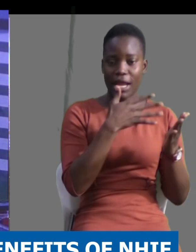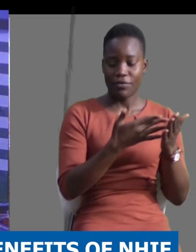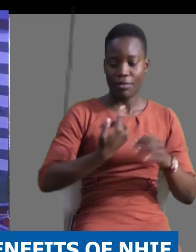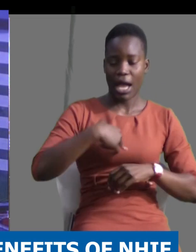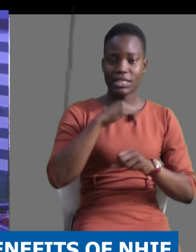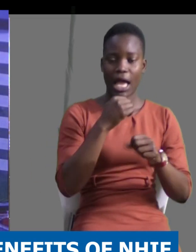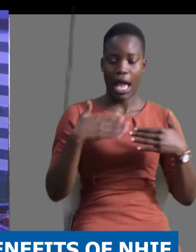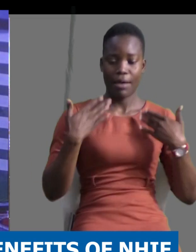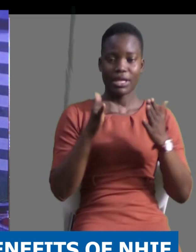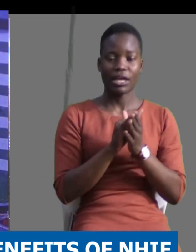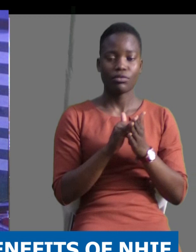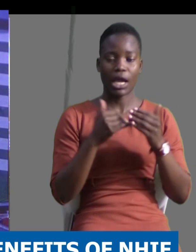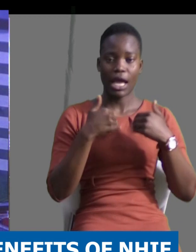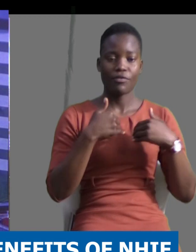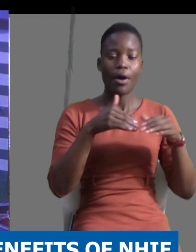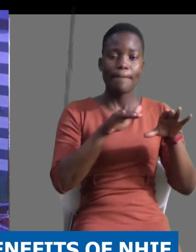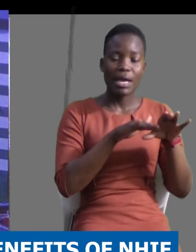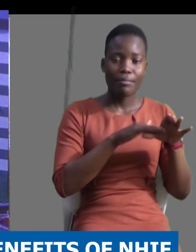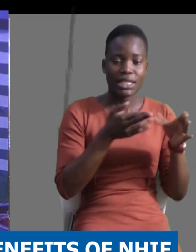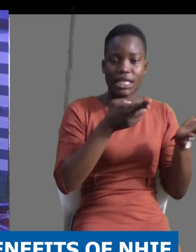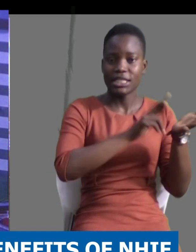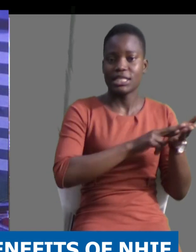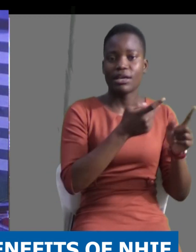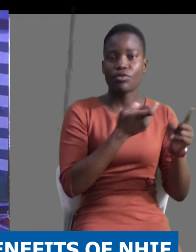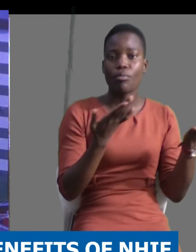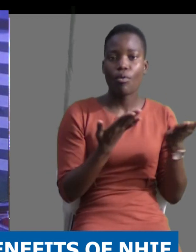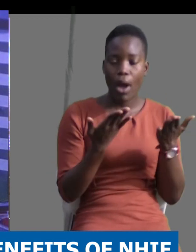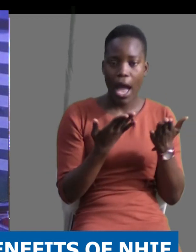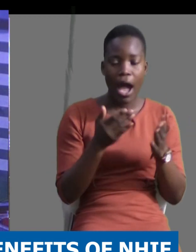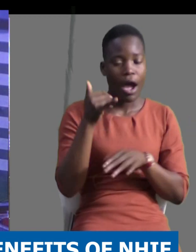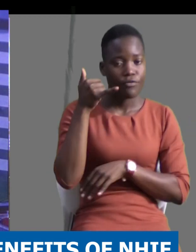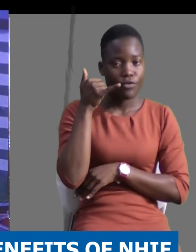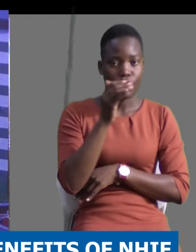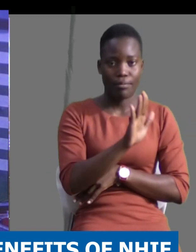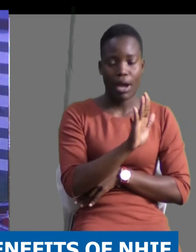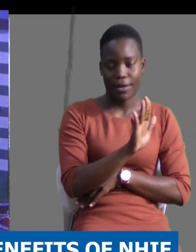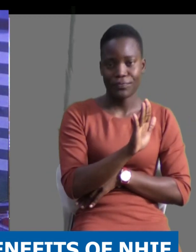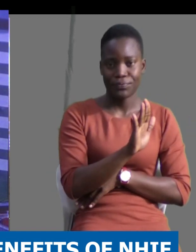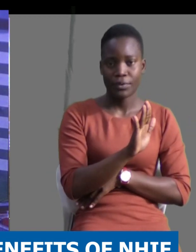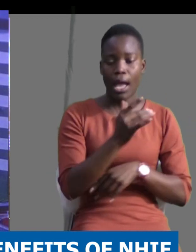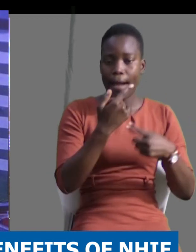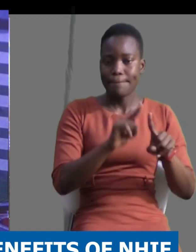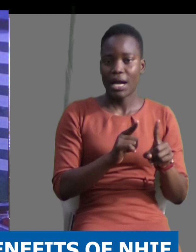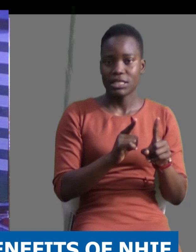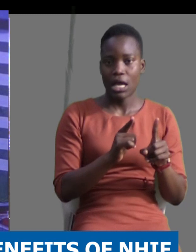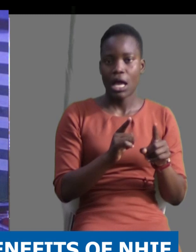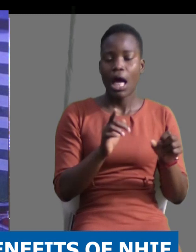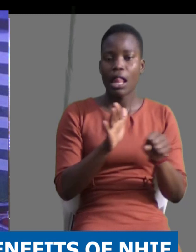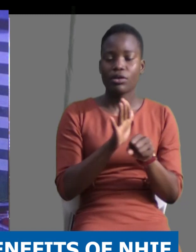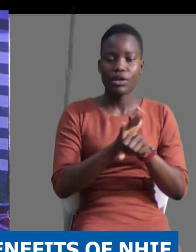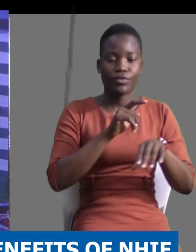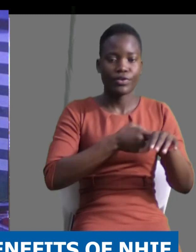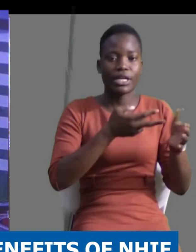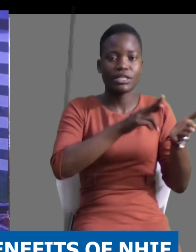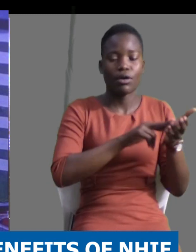we are very happy that we can have now members register them from their own phones, within their own hands. But